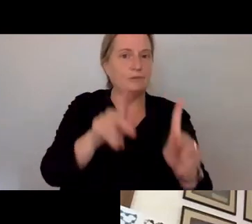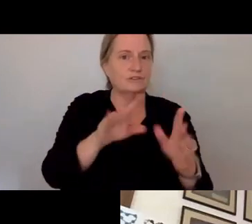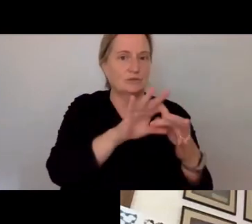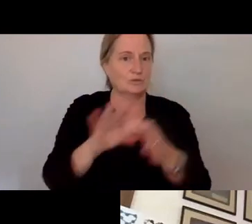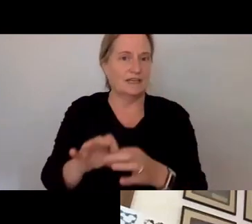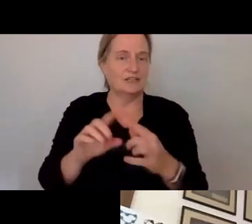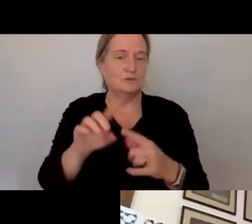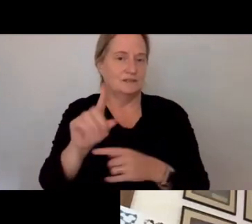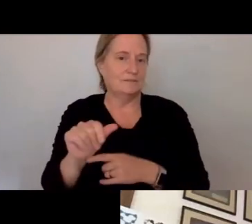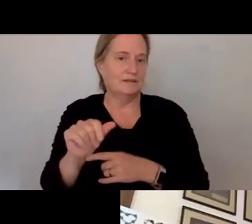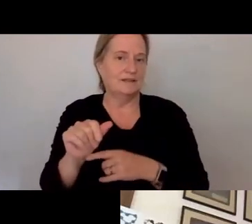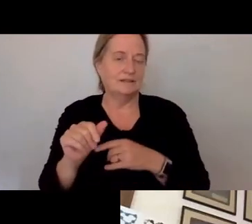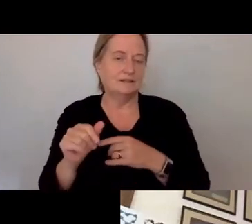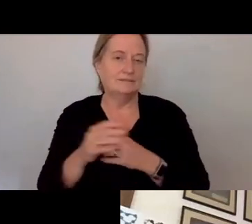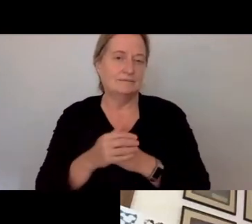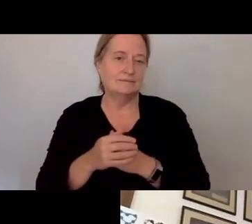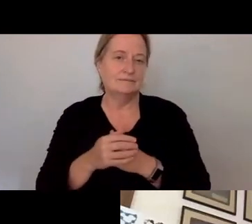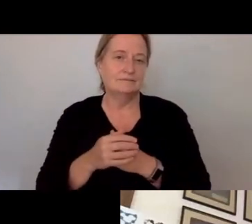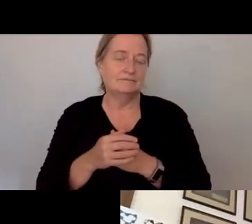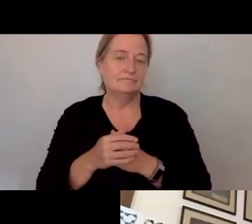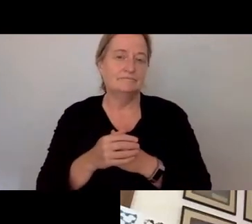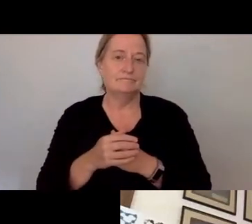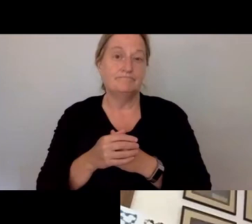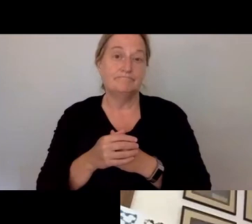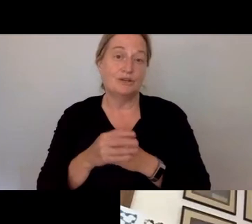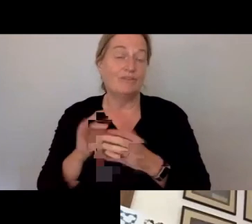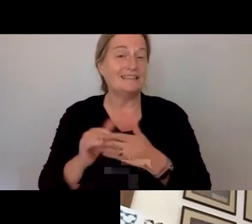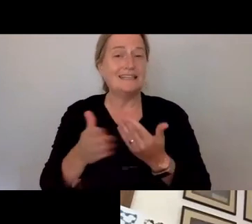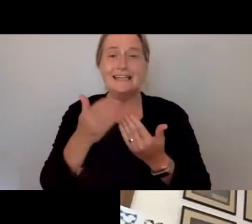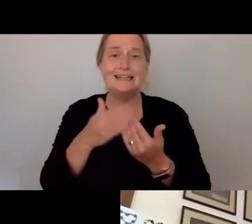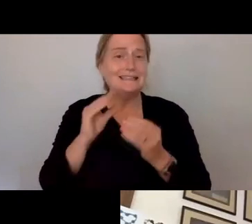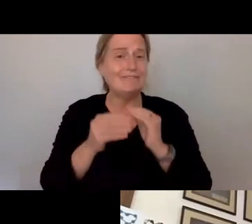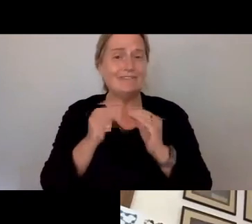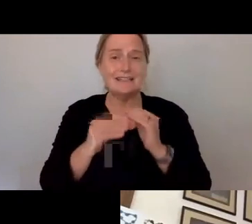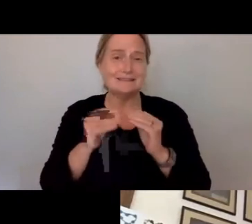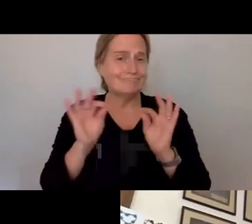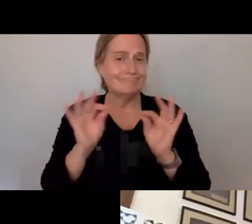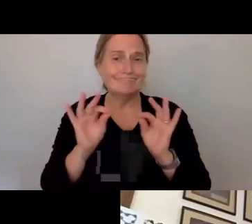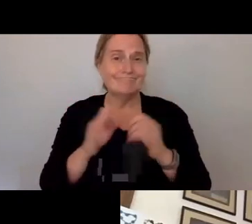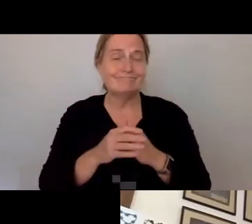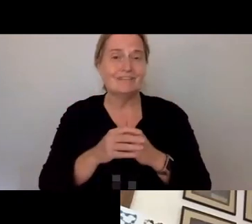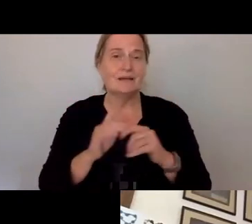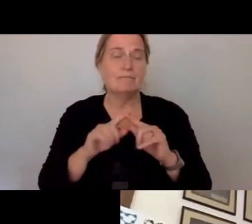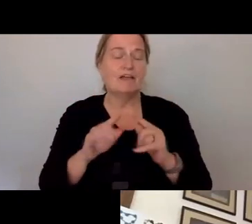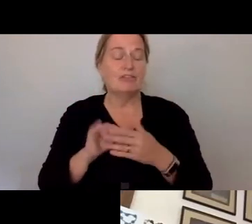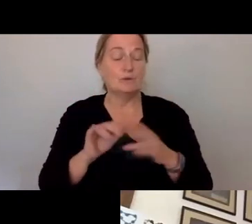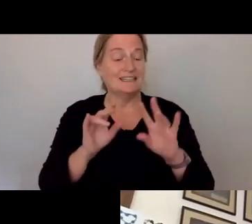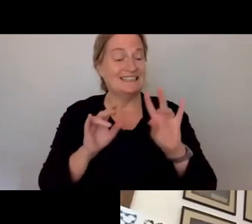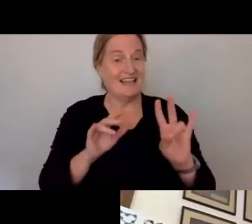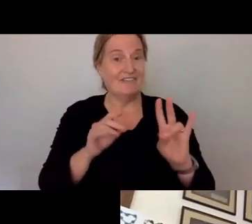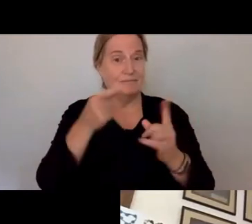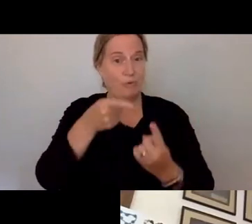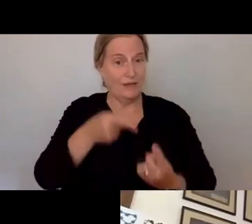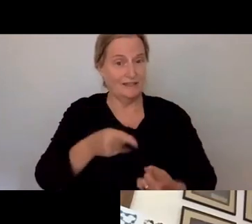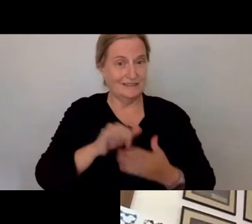the conversation. So something like that would be an easy fix. But we have, you know, the 7 points that I talked about. We have those. We want to